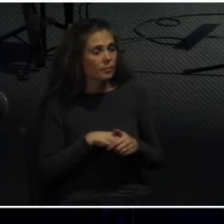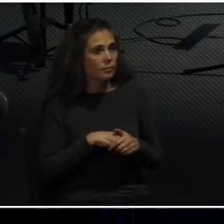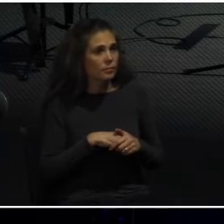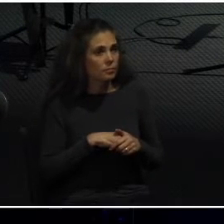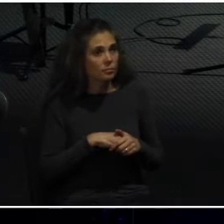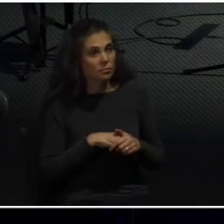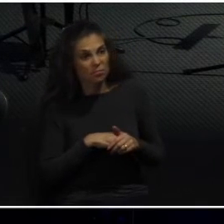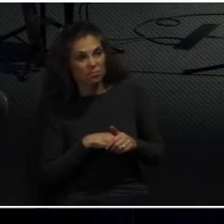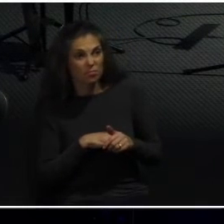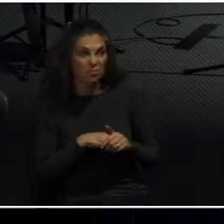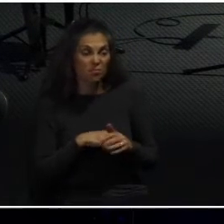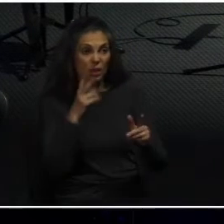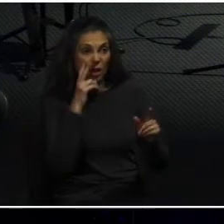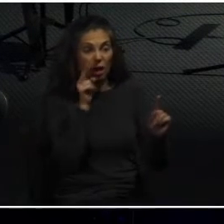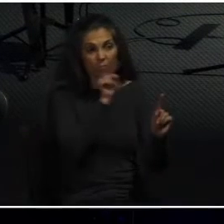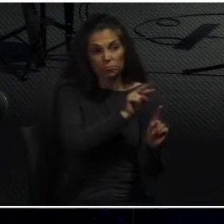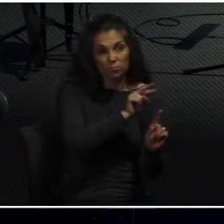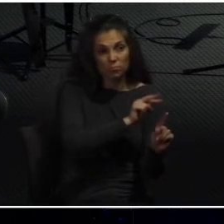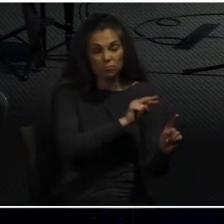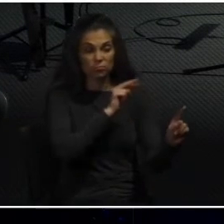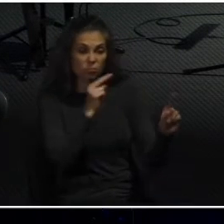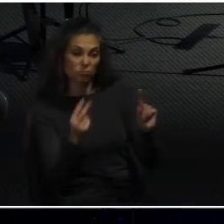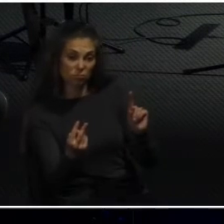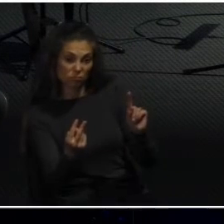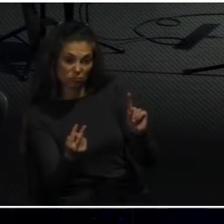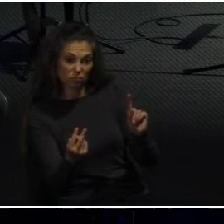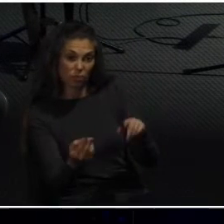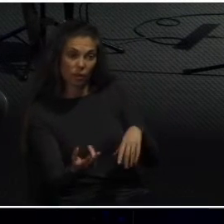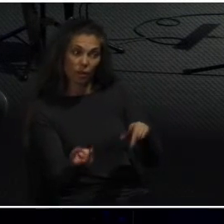Well, he deserves that.